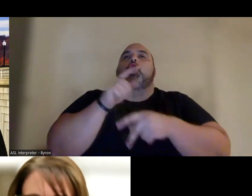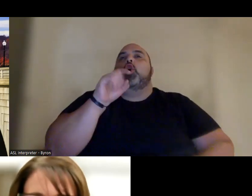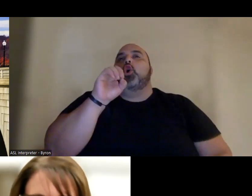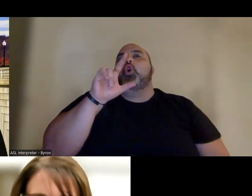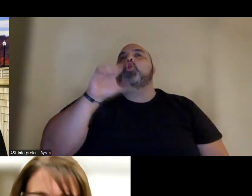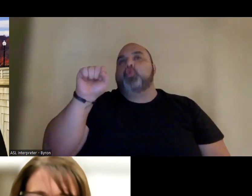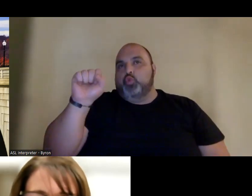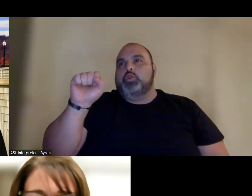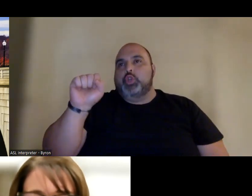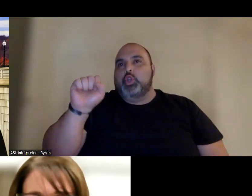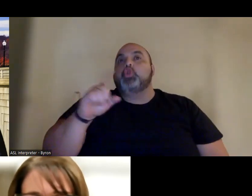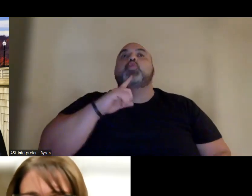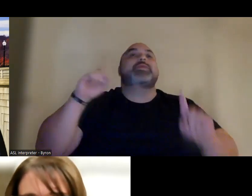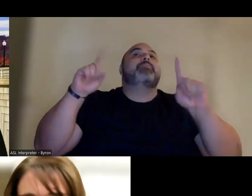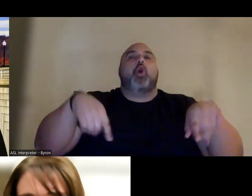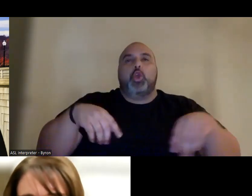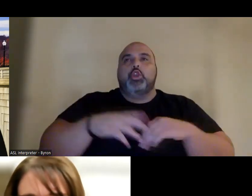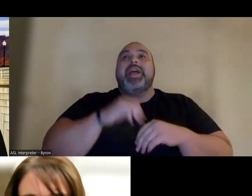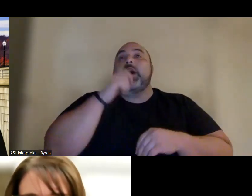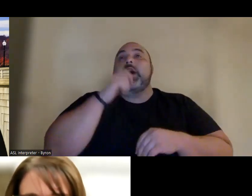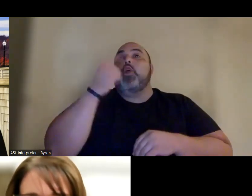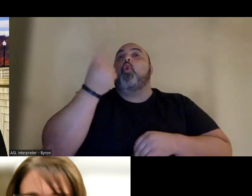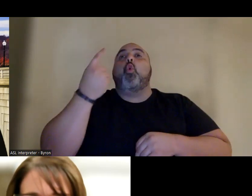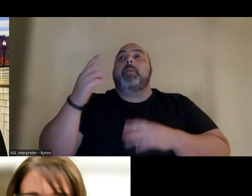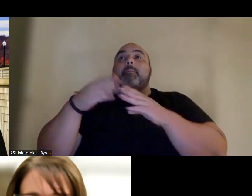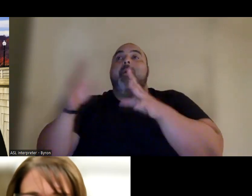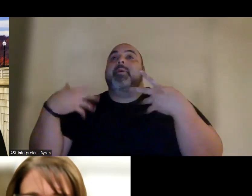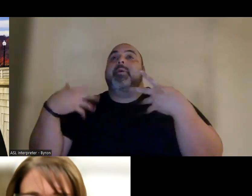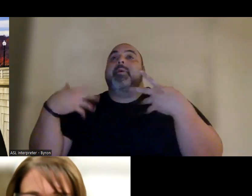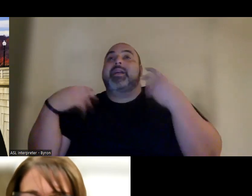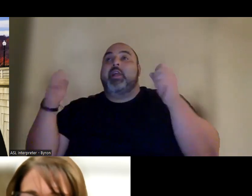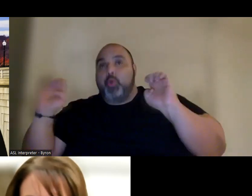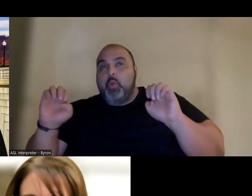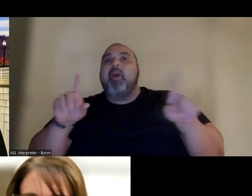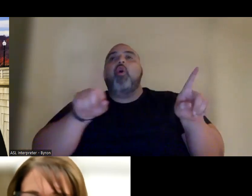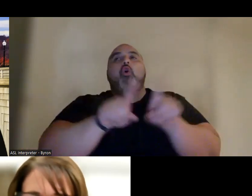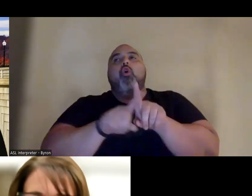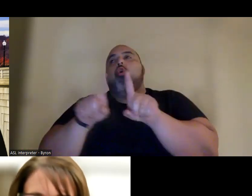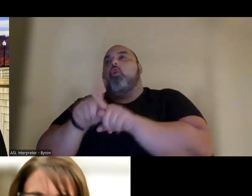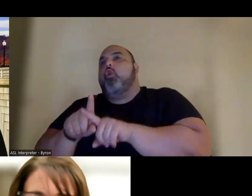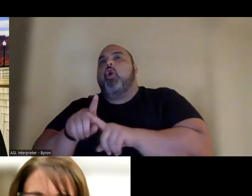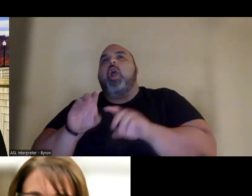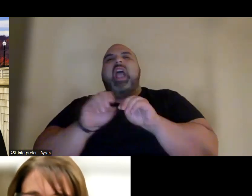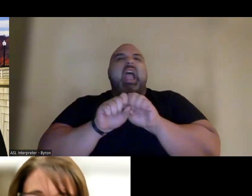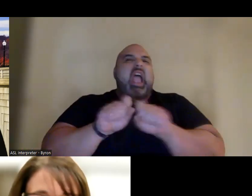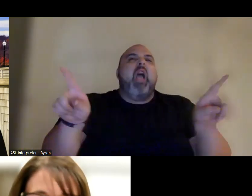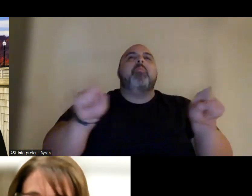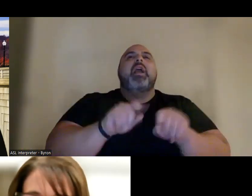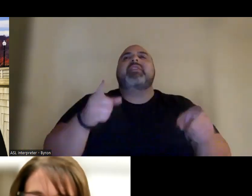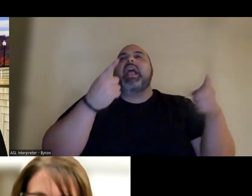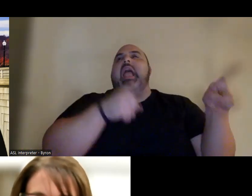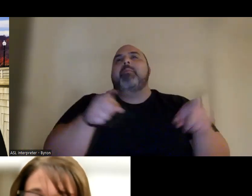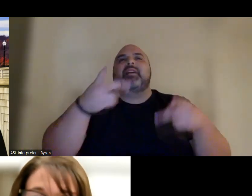toolbox to respond to not only public health emergencies, but also outbreaks that happen in facilities